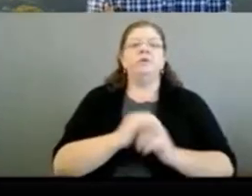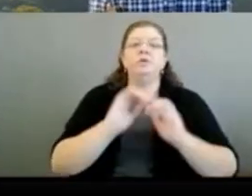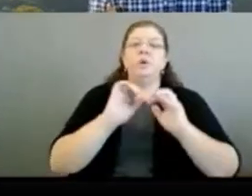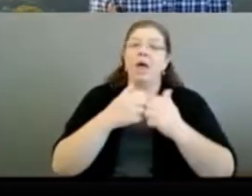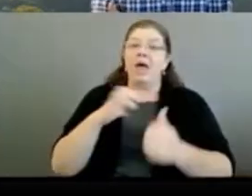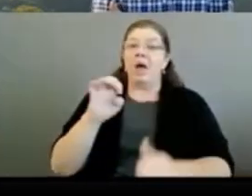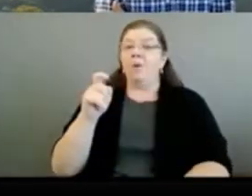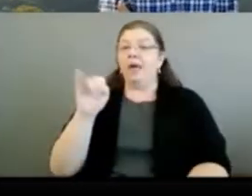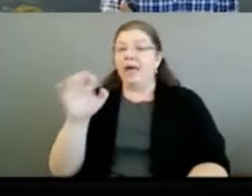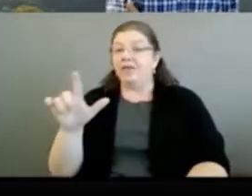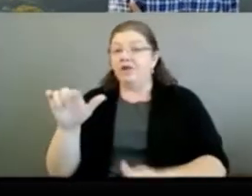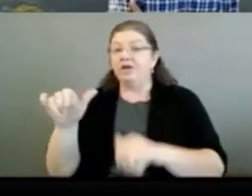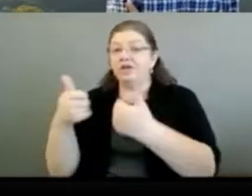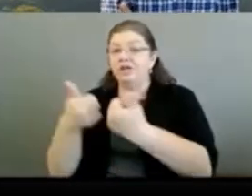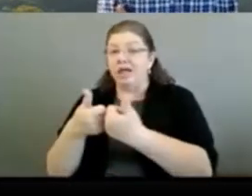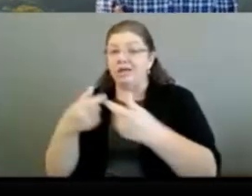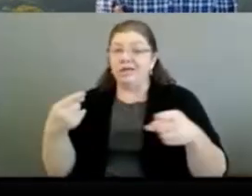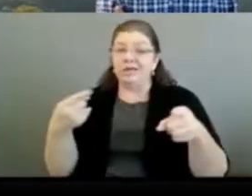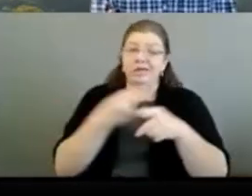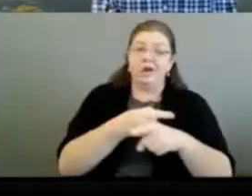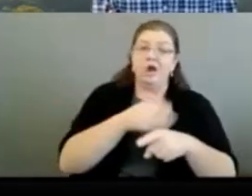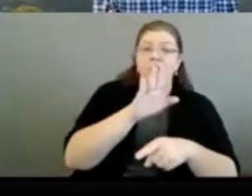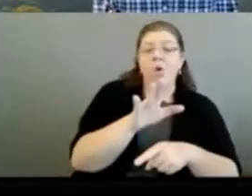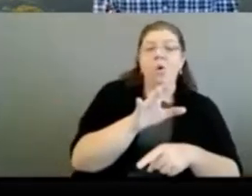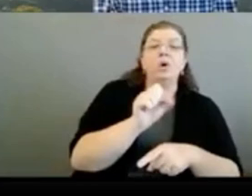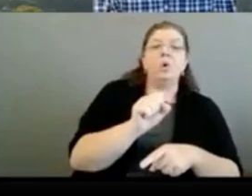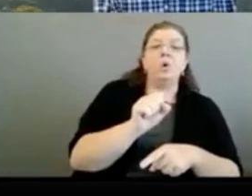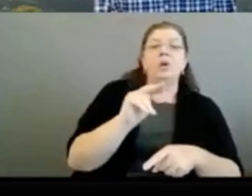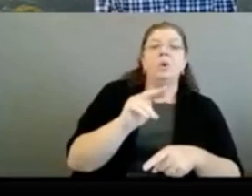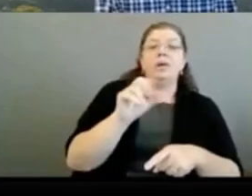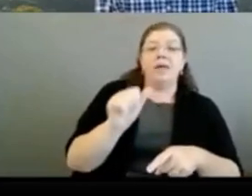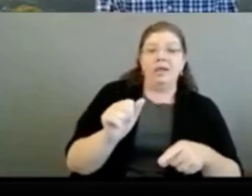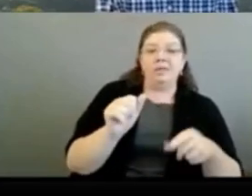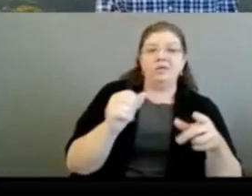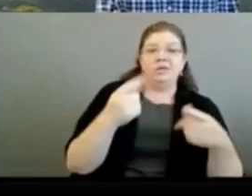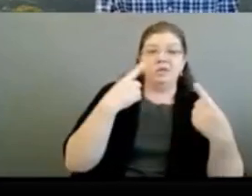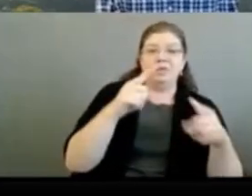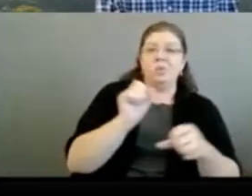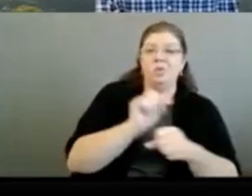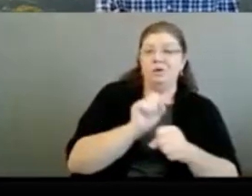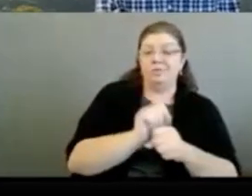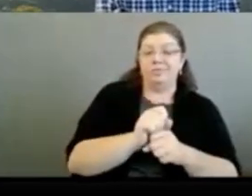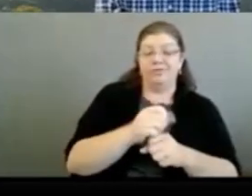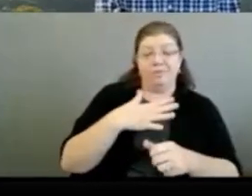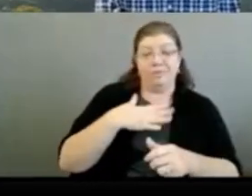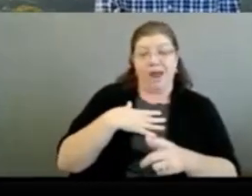with your social network analysis work? I can think of many ways for mine.